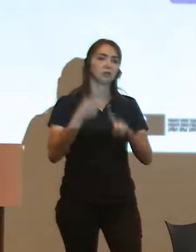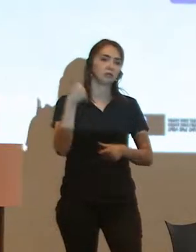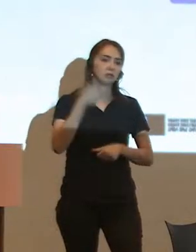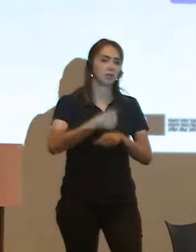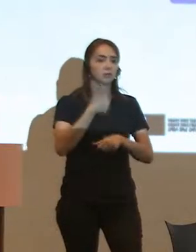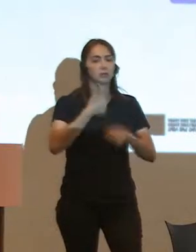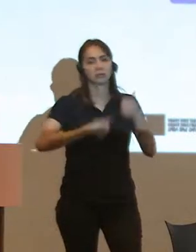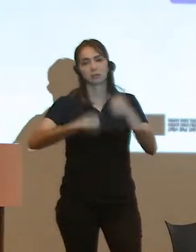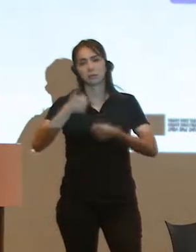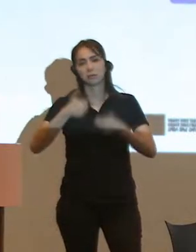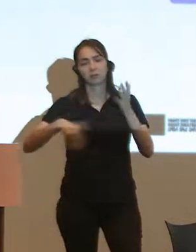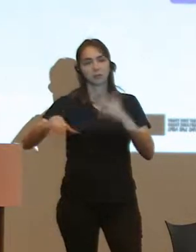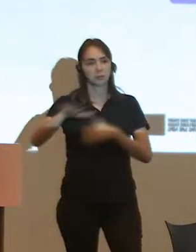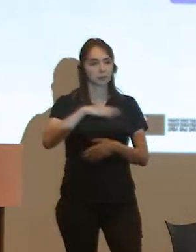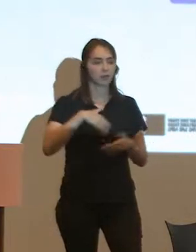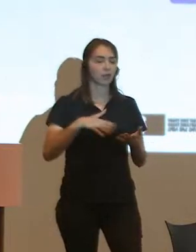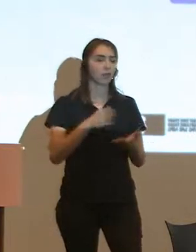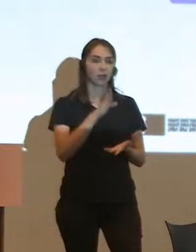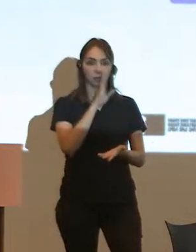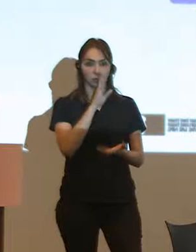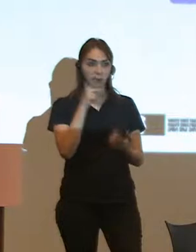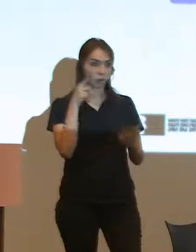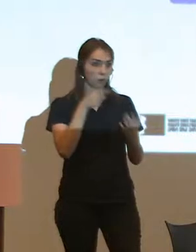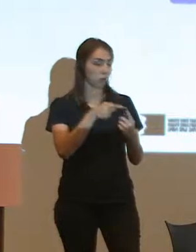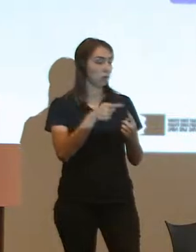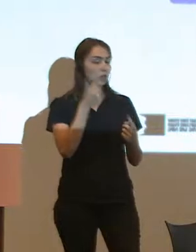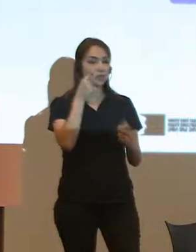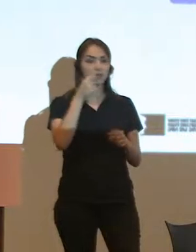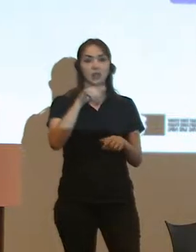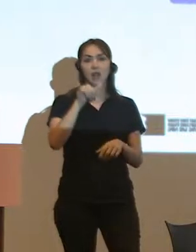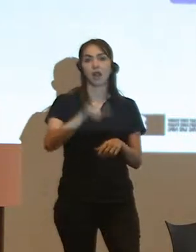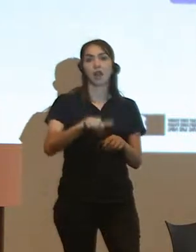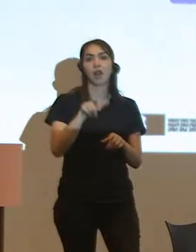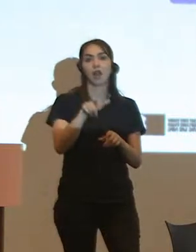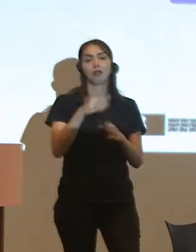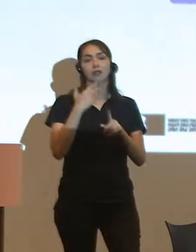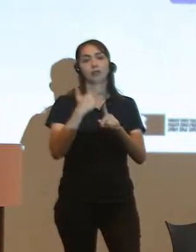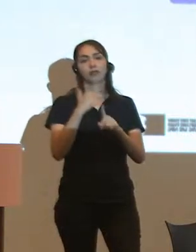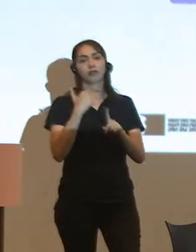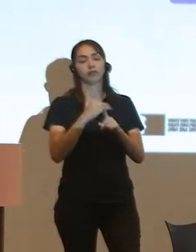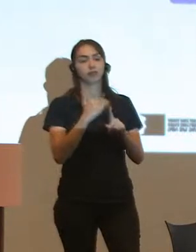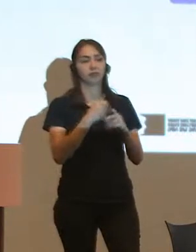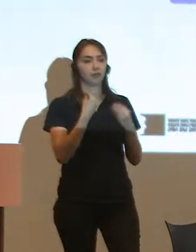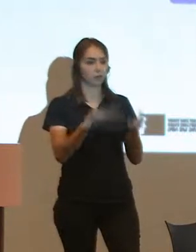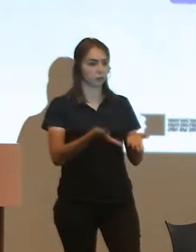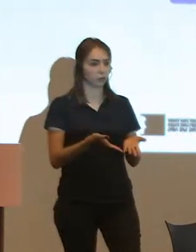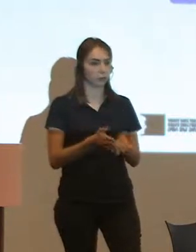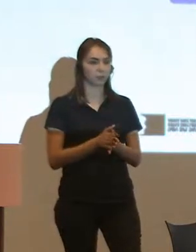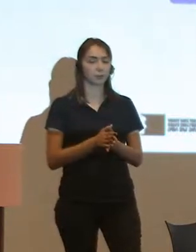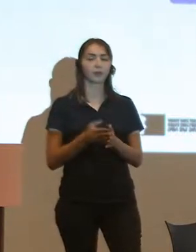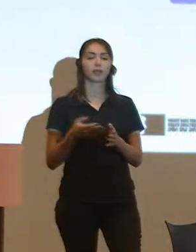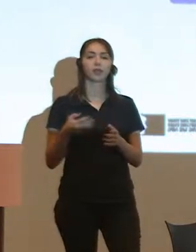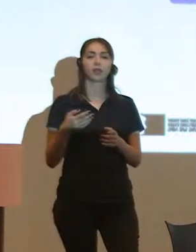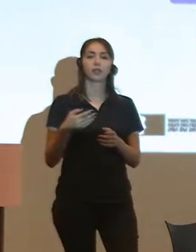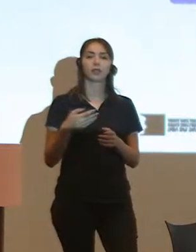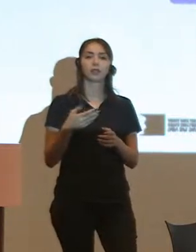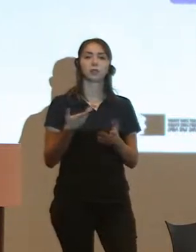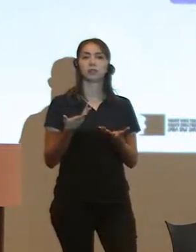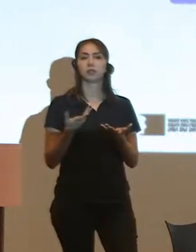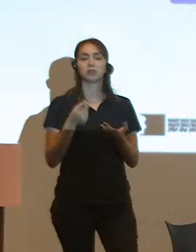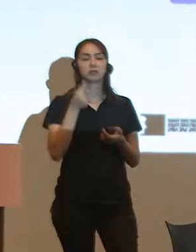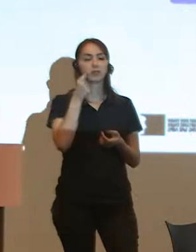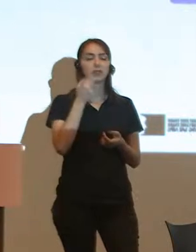directly attacks human rights denounces that this is women's rights lgbt